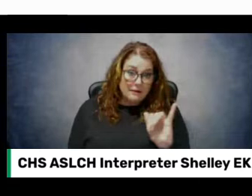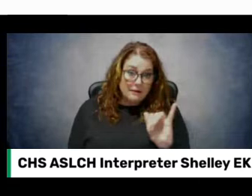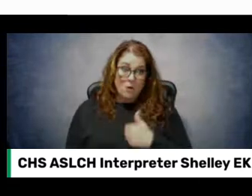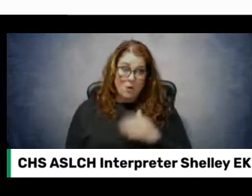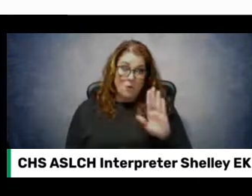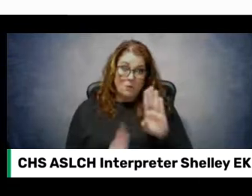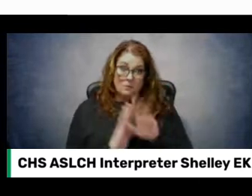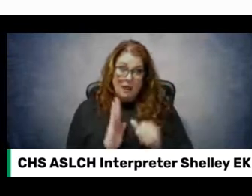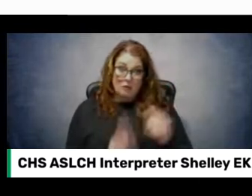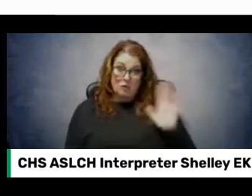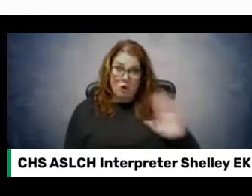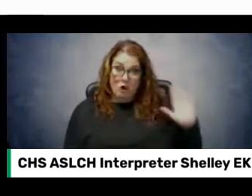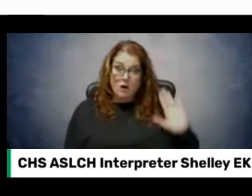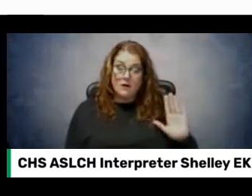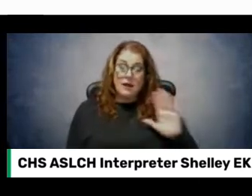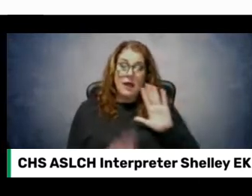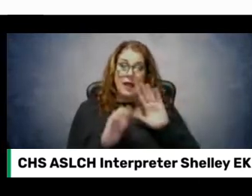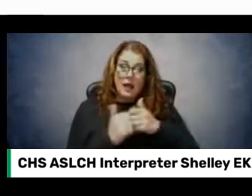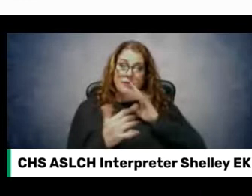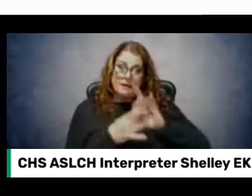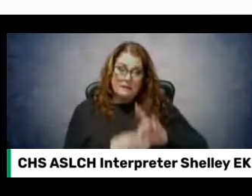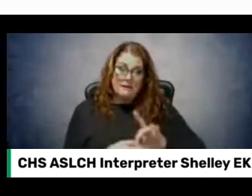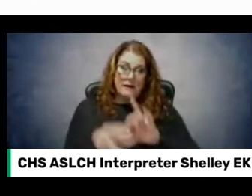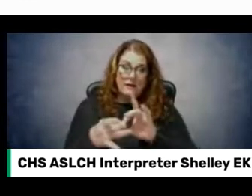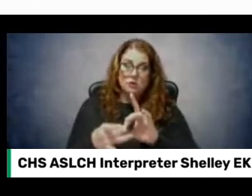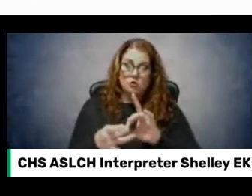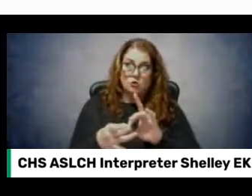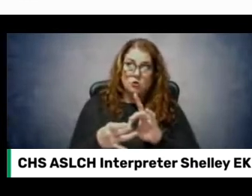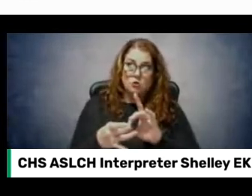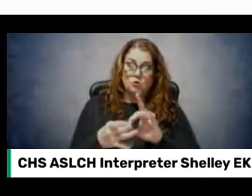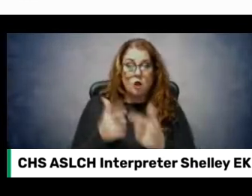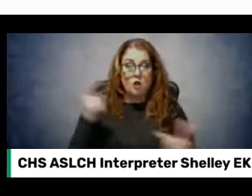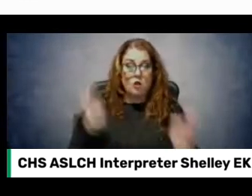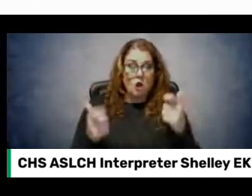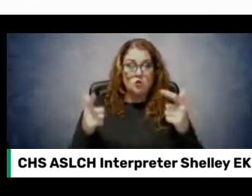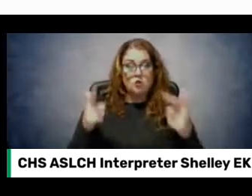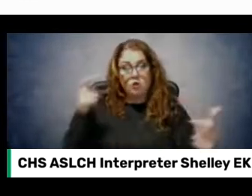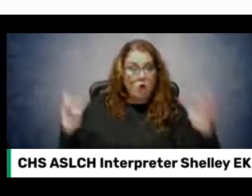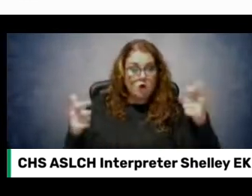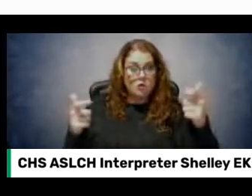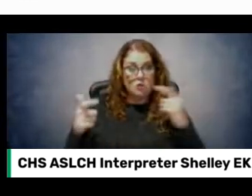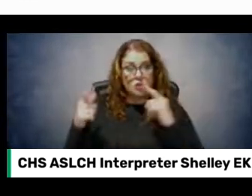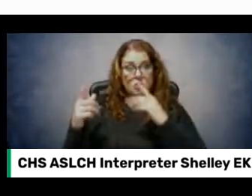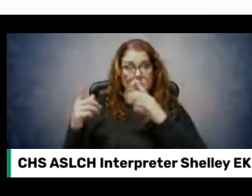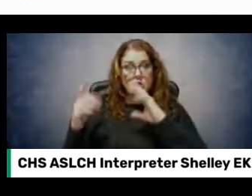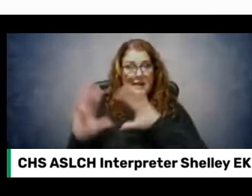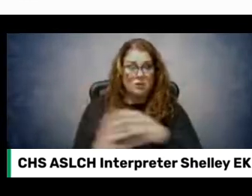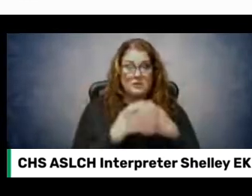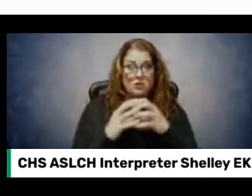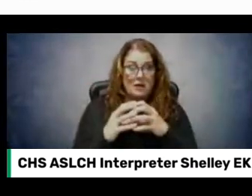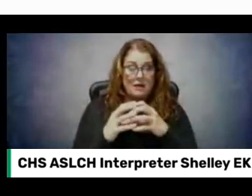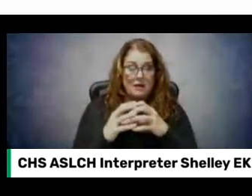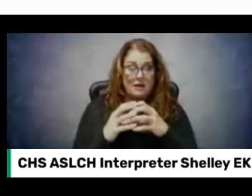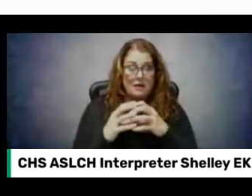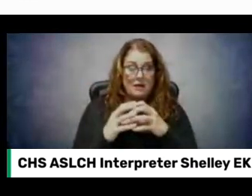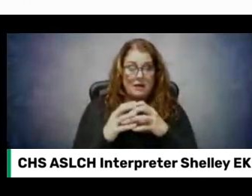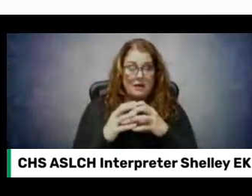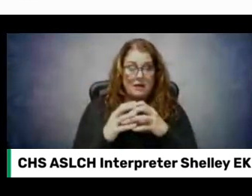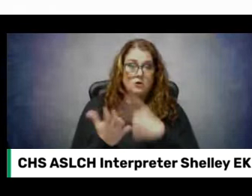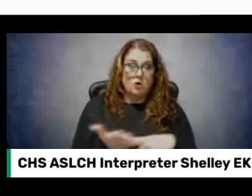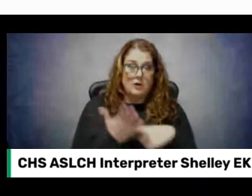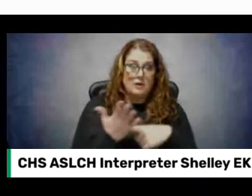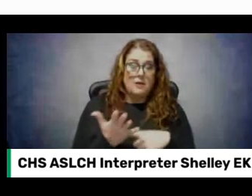backyard, and how that connects us to larger and larger intersectionalities when we start talking about